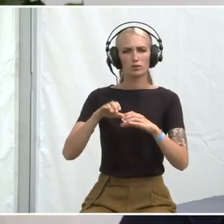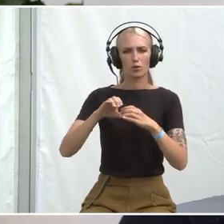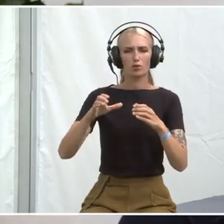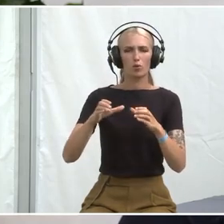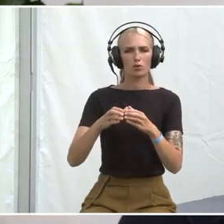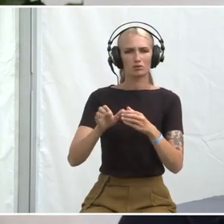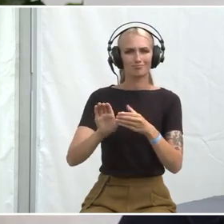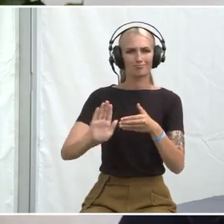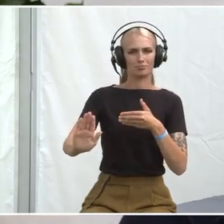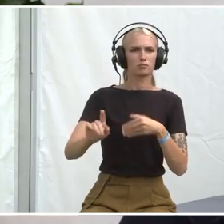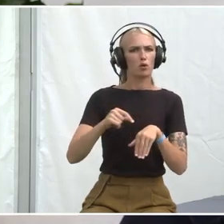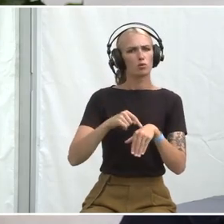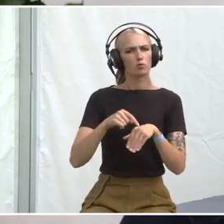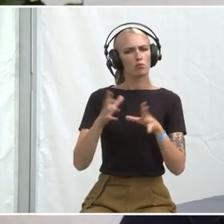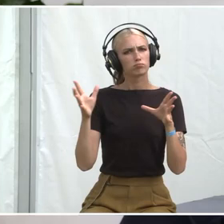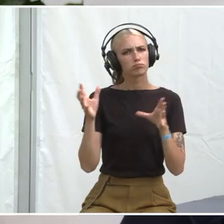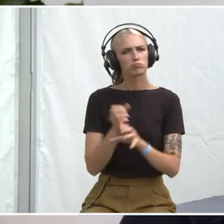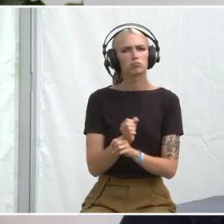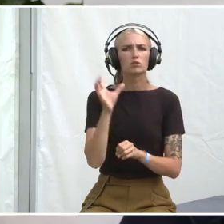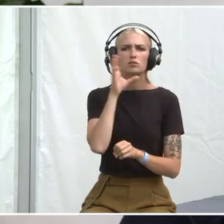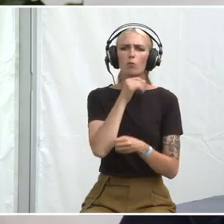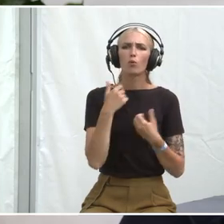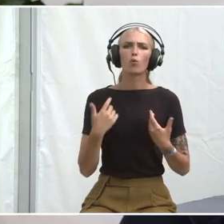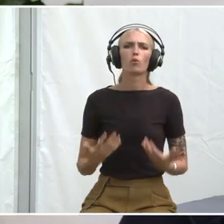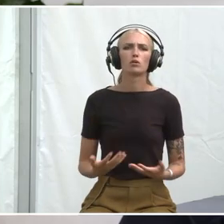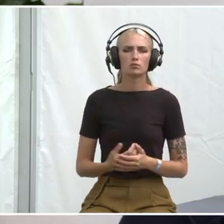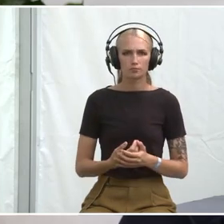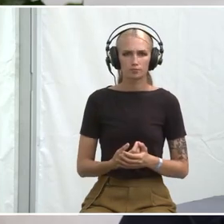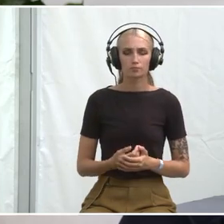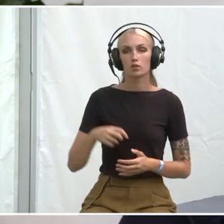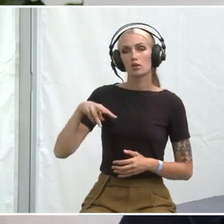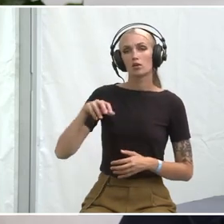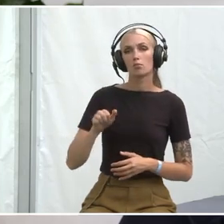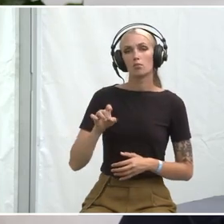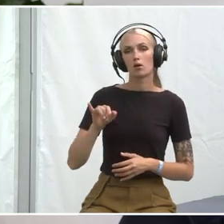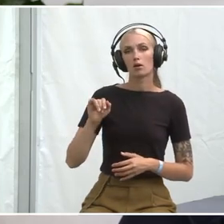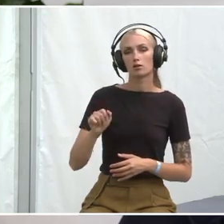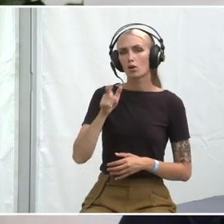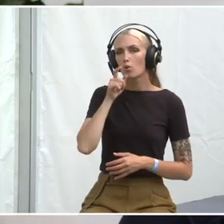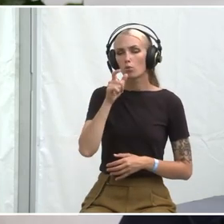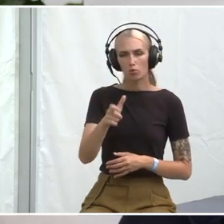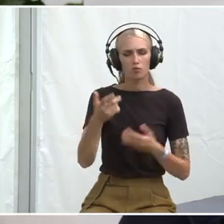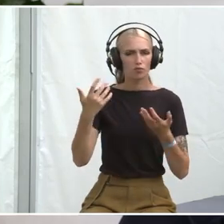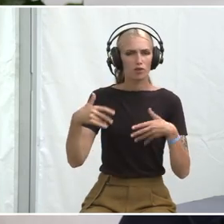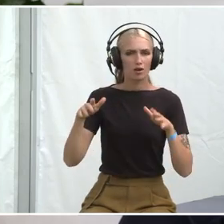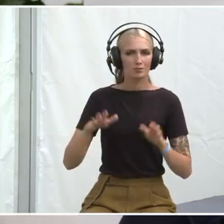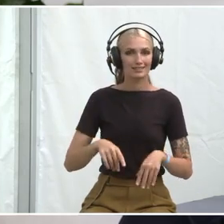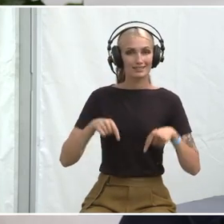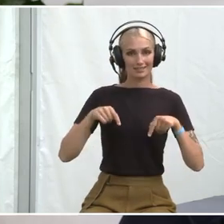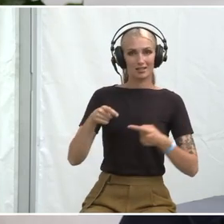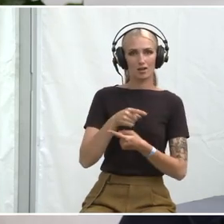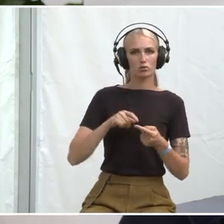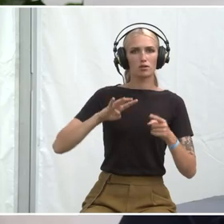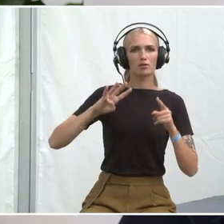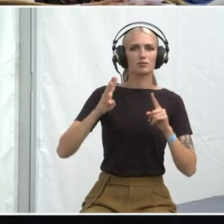adults. And as Maria was saying, the debate here in Estonia is the fourth in a series of Nordic and Baltic conversations